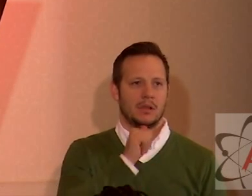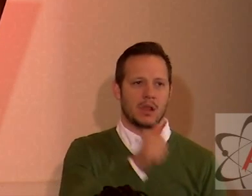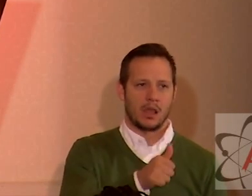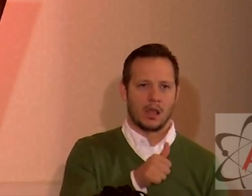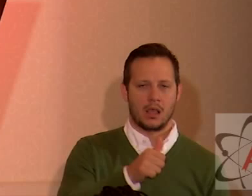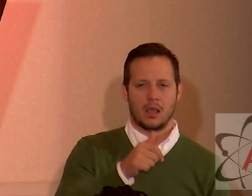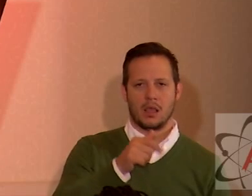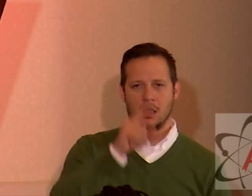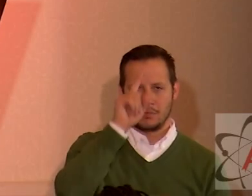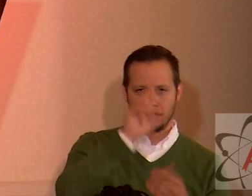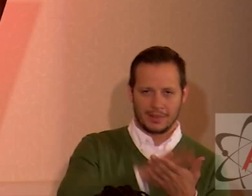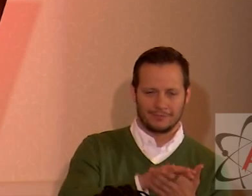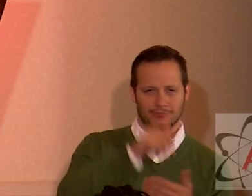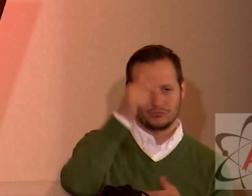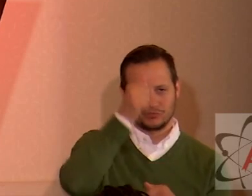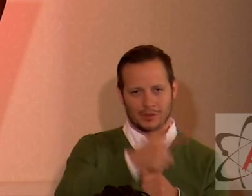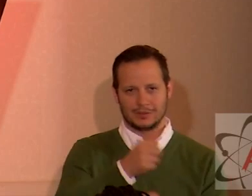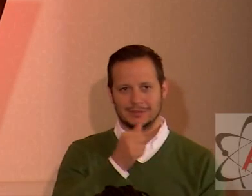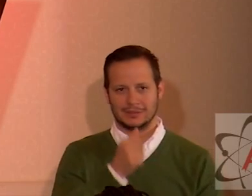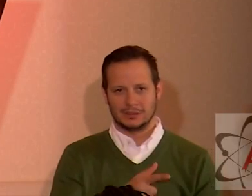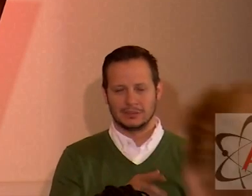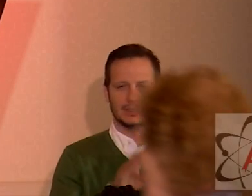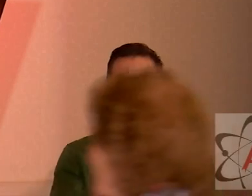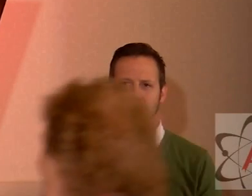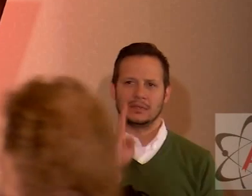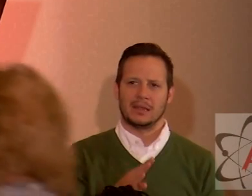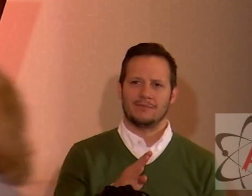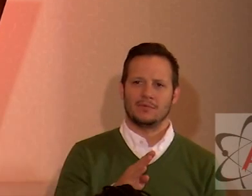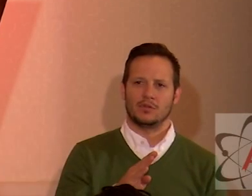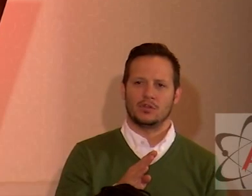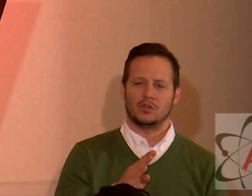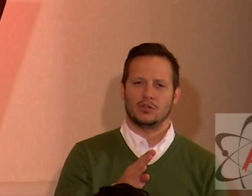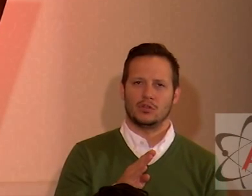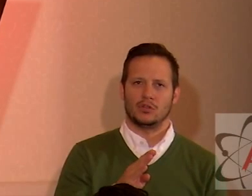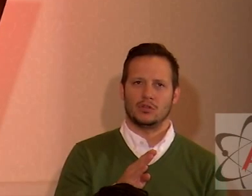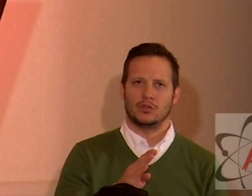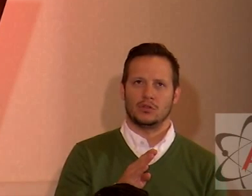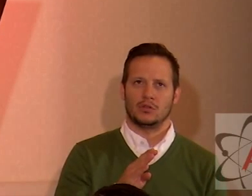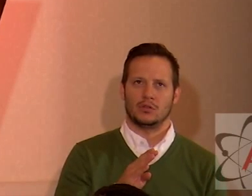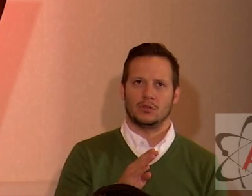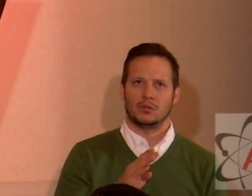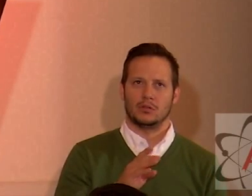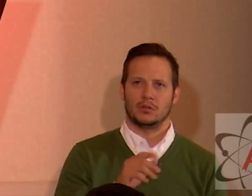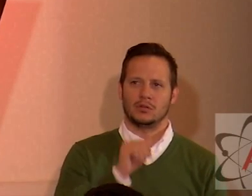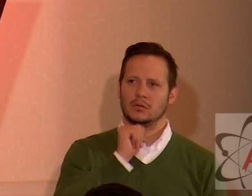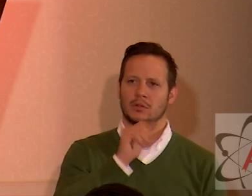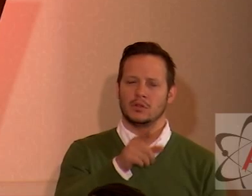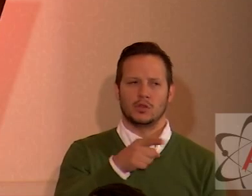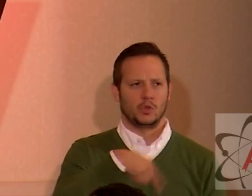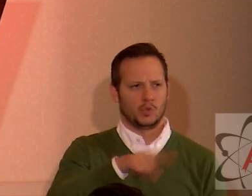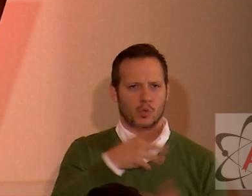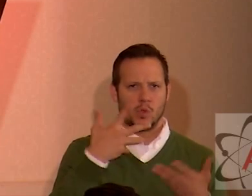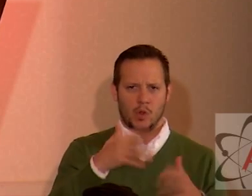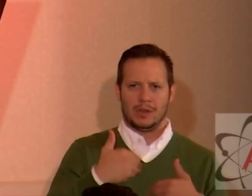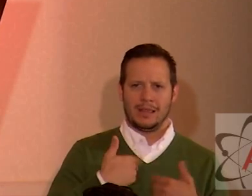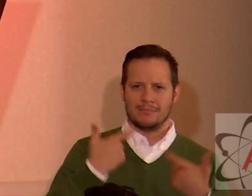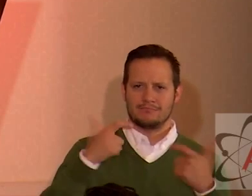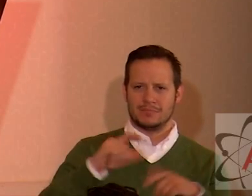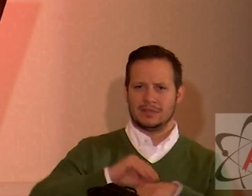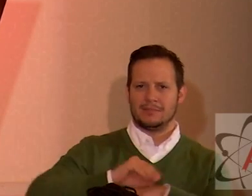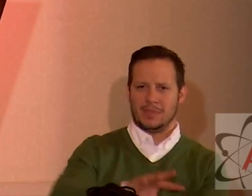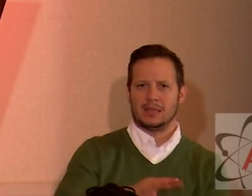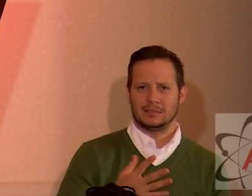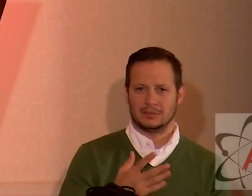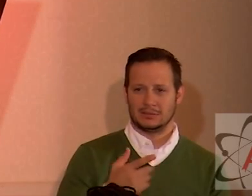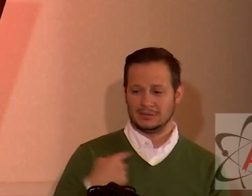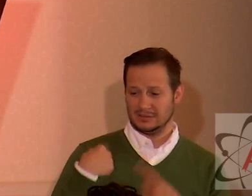sisters. Never discount the impact that you have already had. You've come a long way from the days